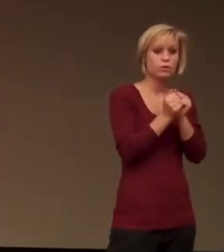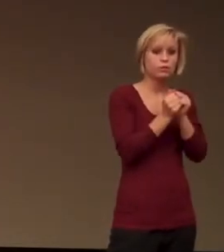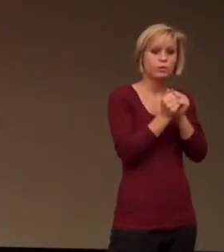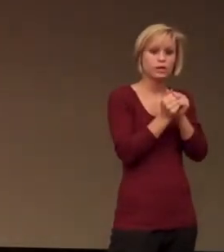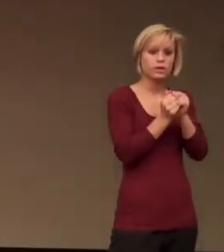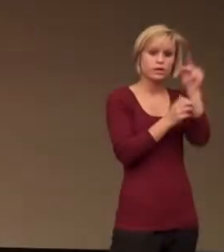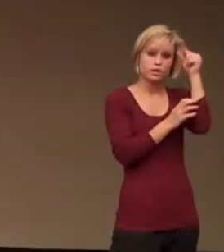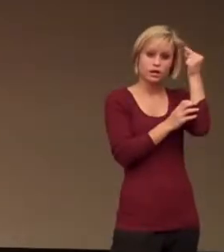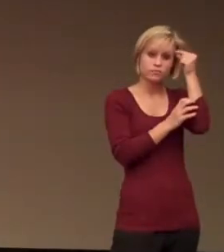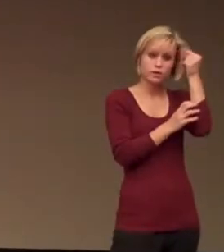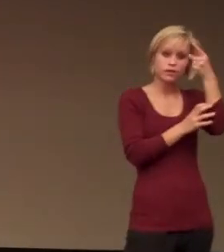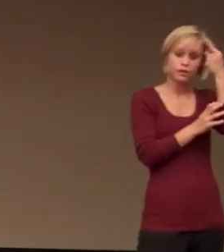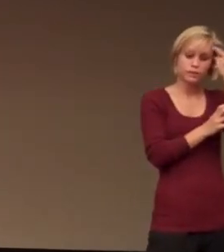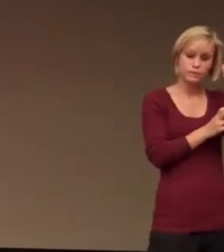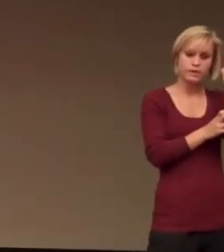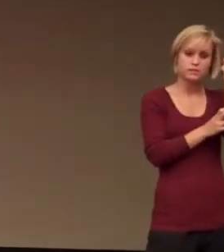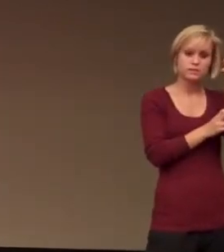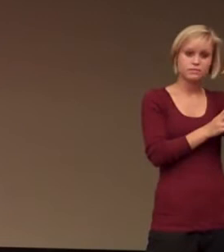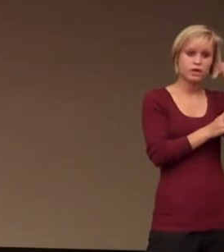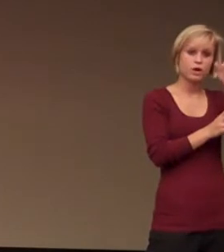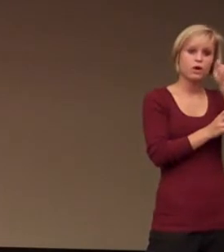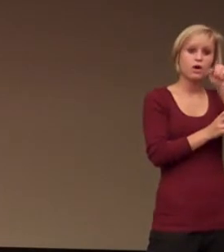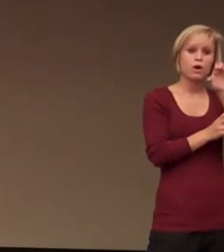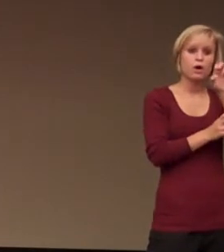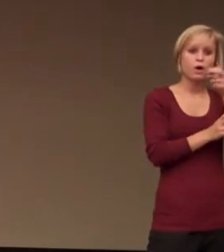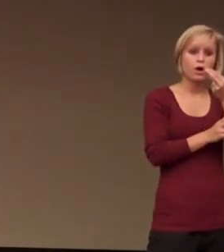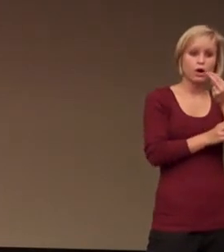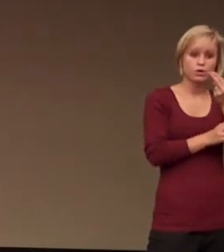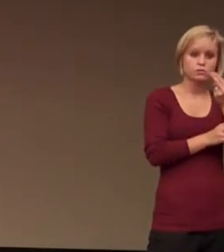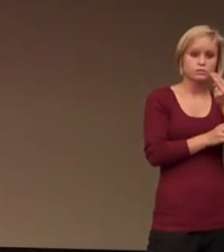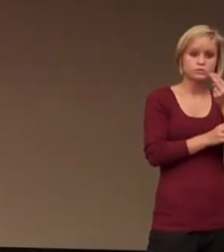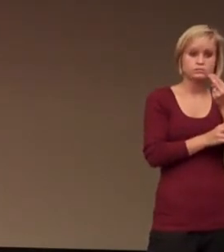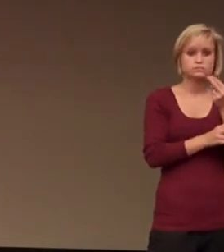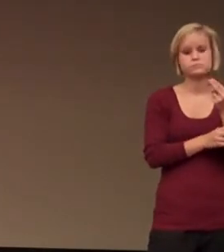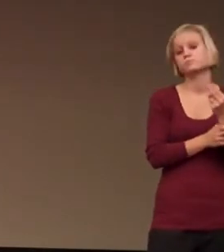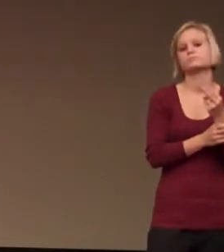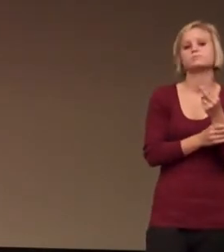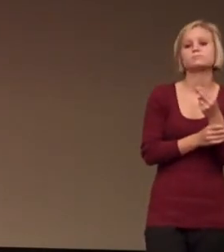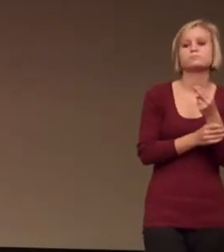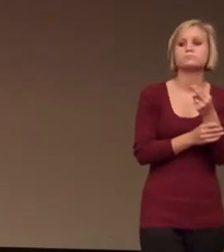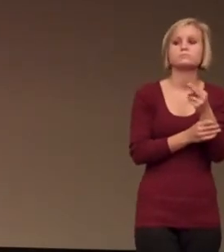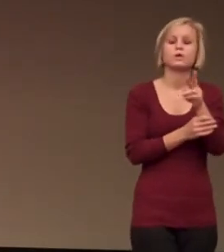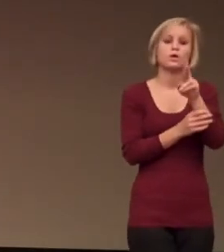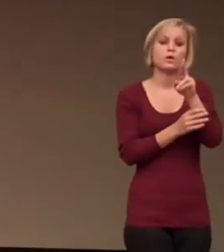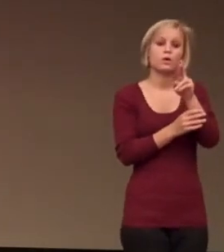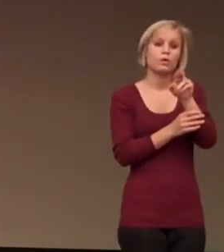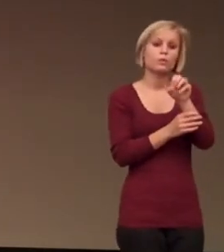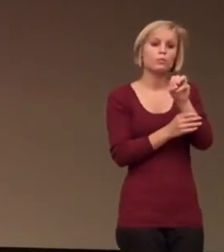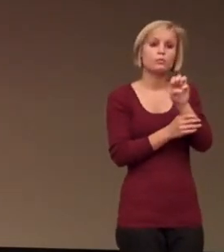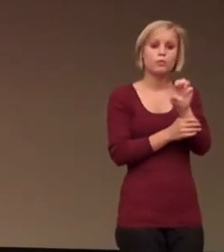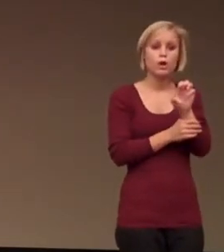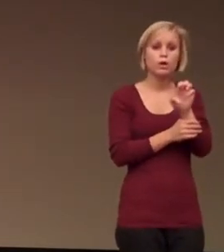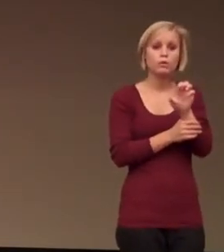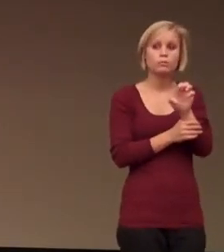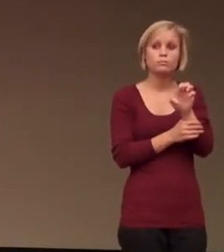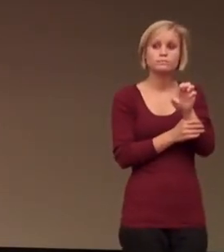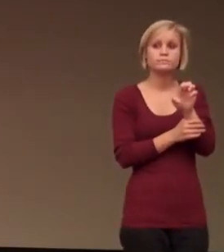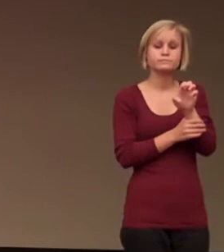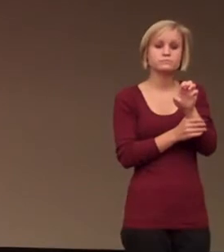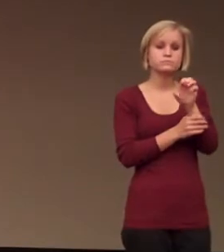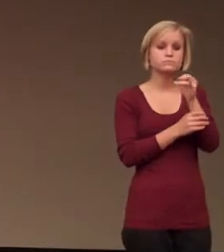arch. Okay? We identify the arch with Rome. Rome we identify with